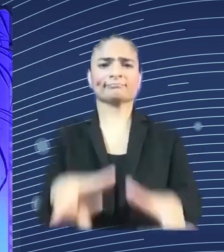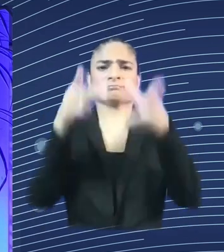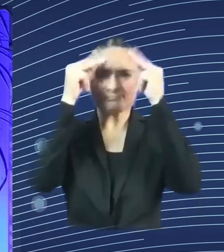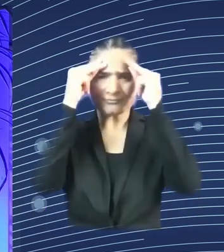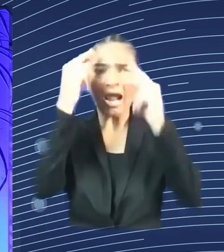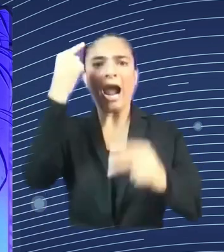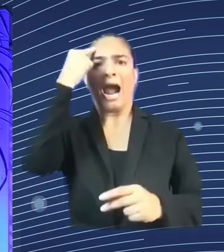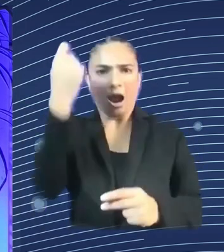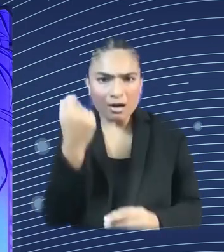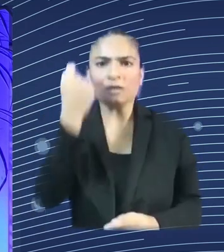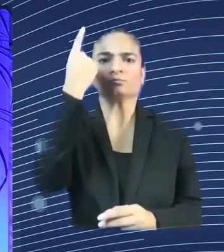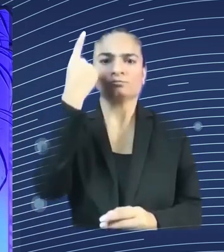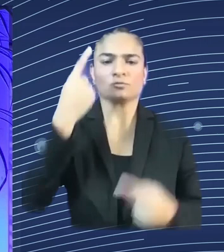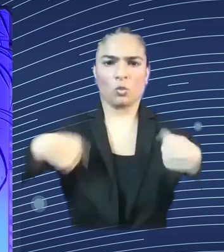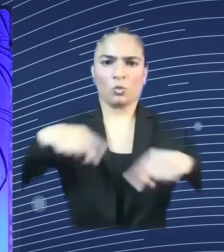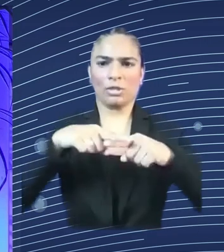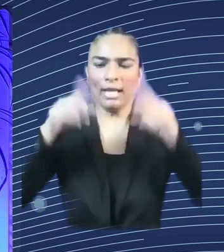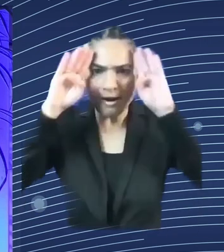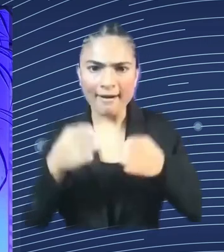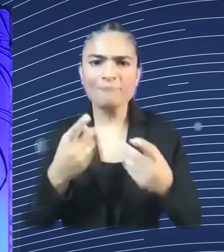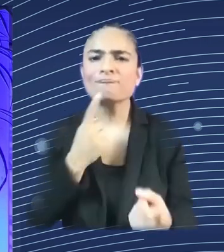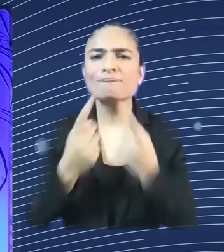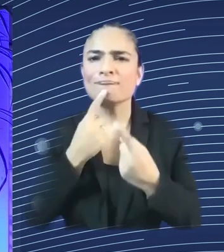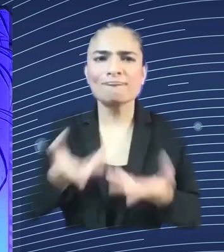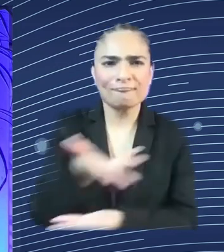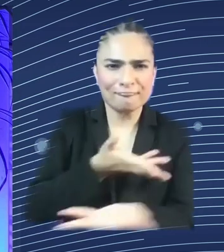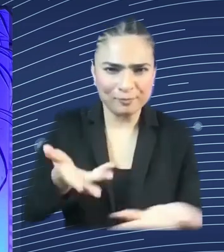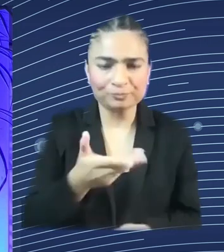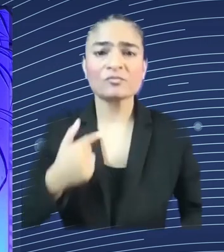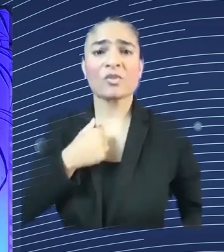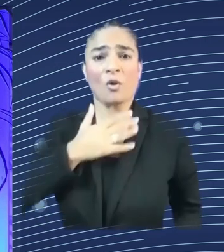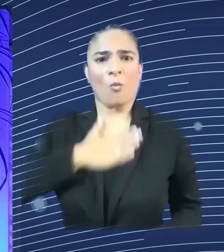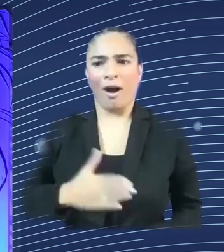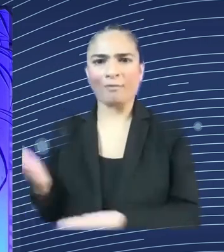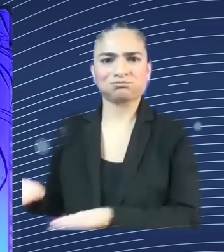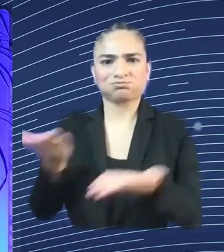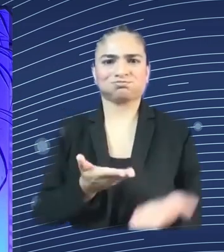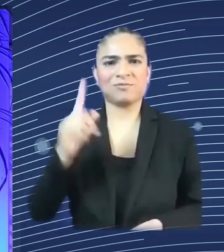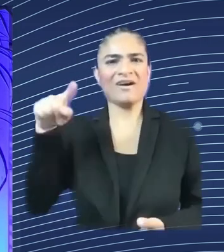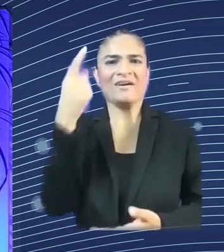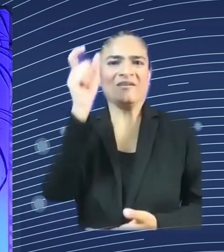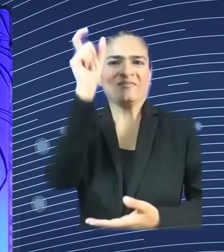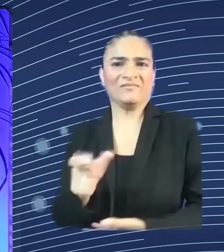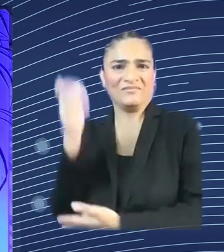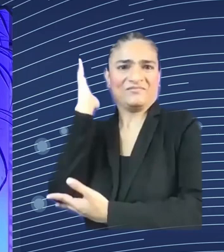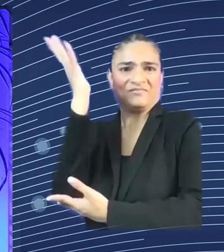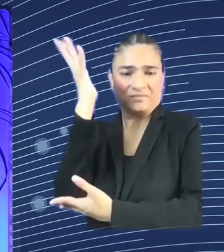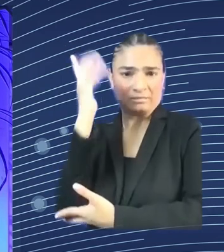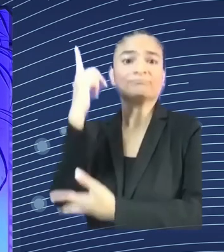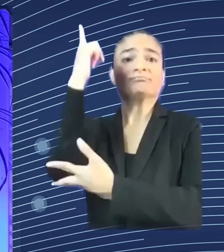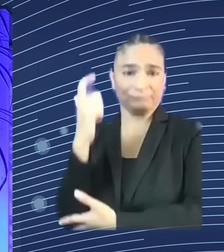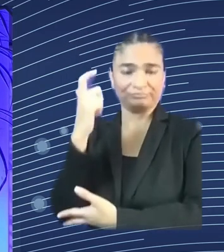Sitting next to me is Mireia Ora de Salsa. She's a political scientist, but she's also studied law and is soon